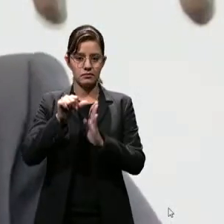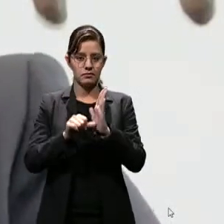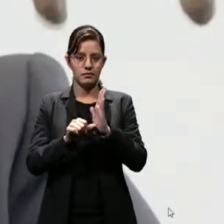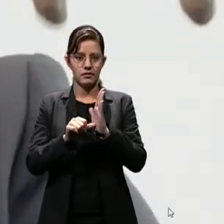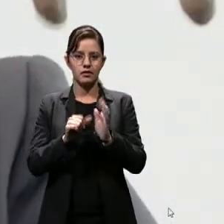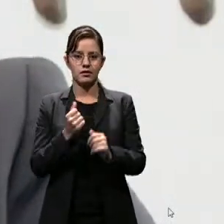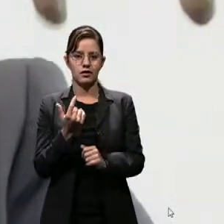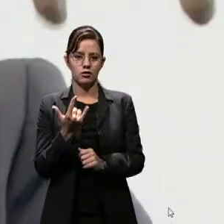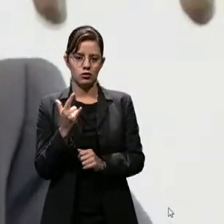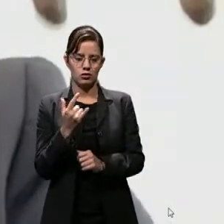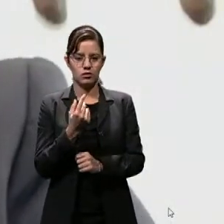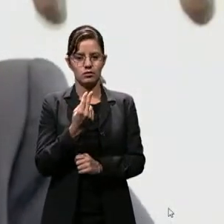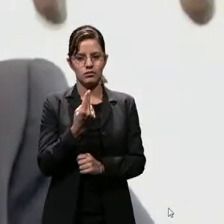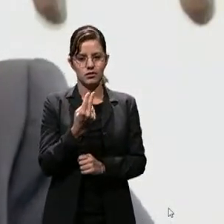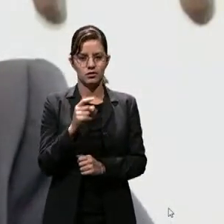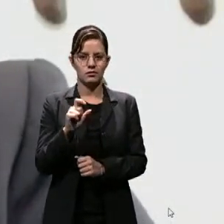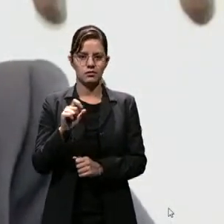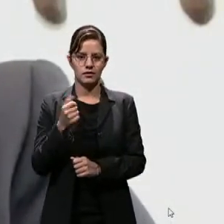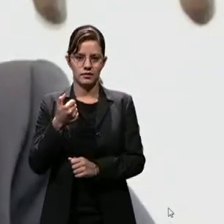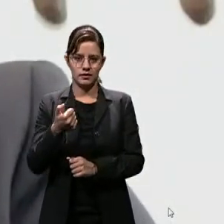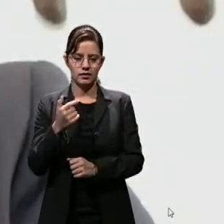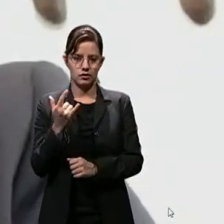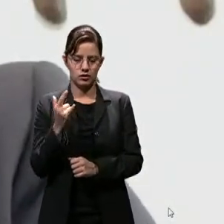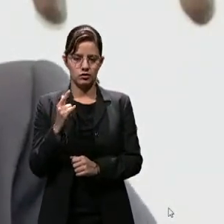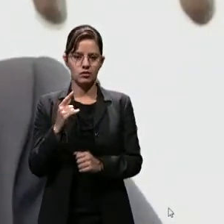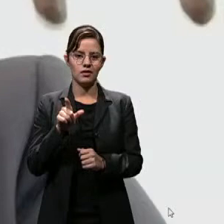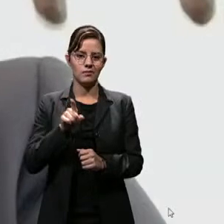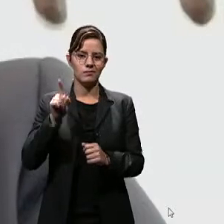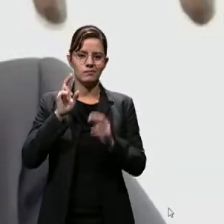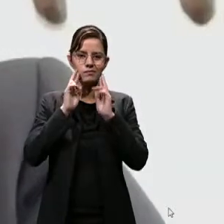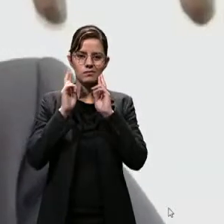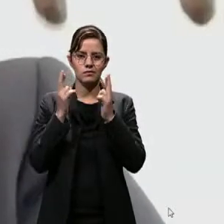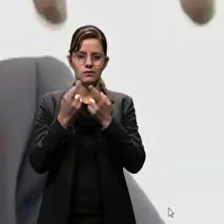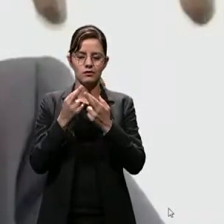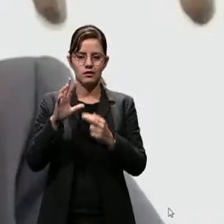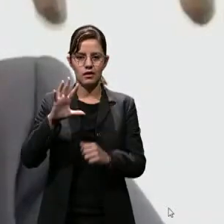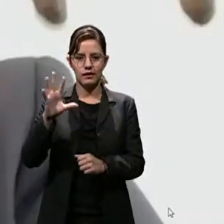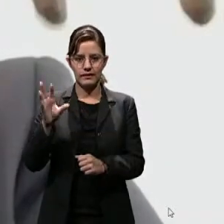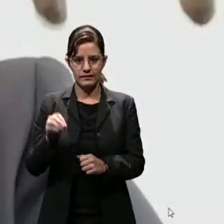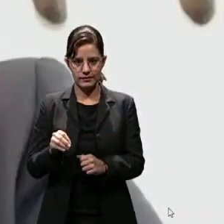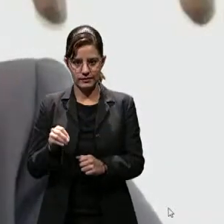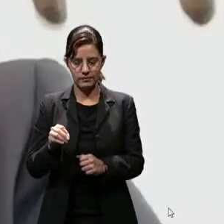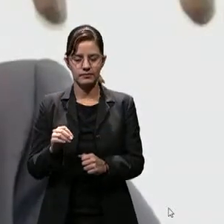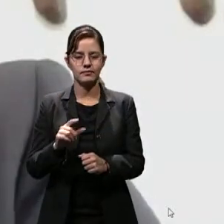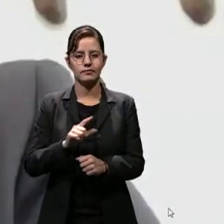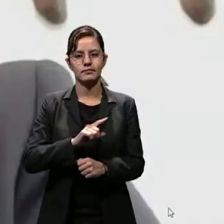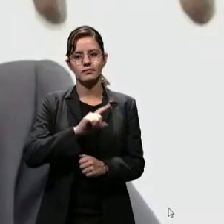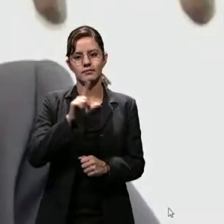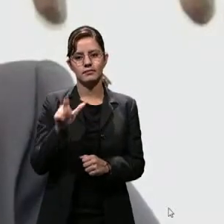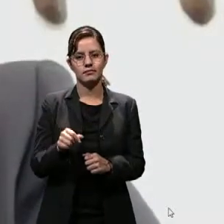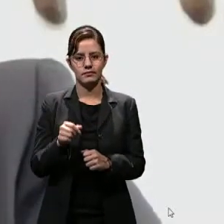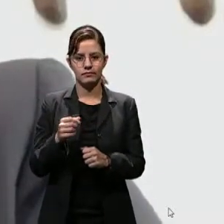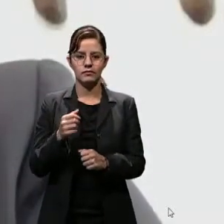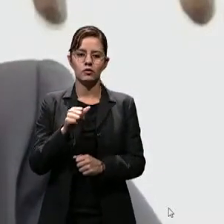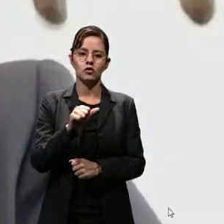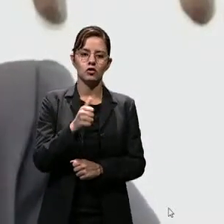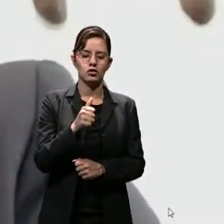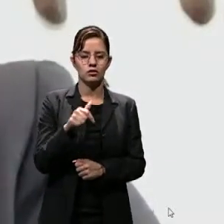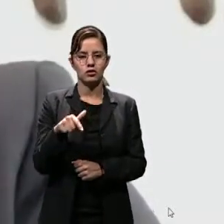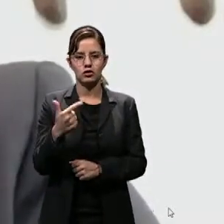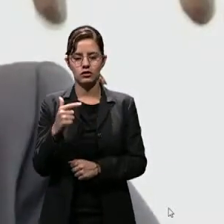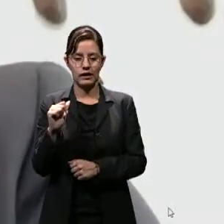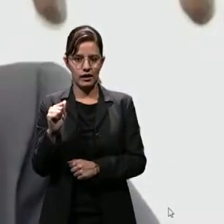July 25th and 26th, we are going to have our meeting with Africa. And in